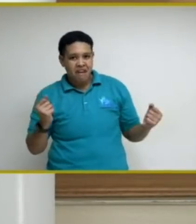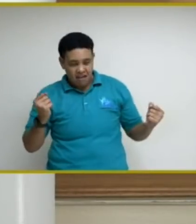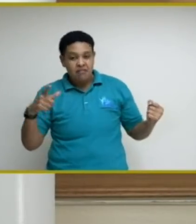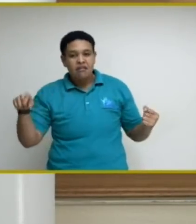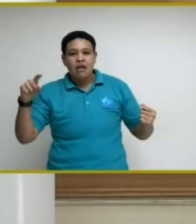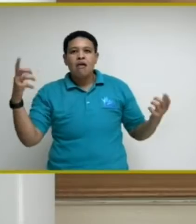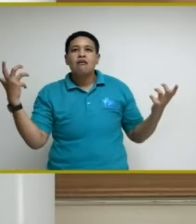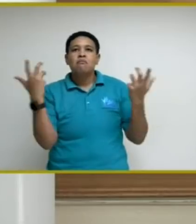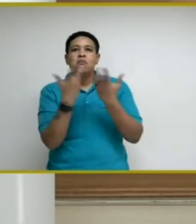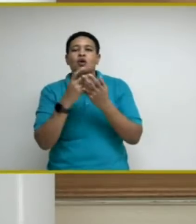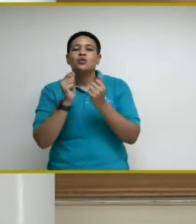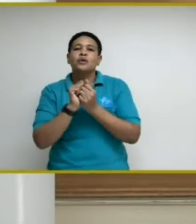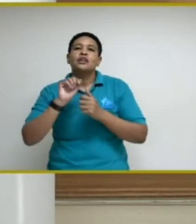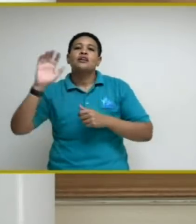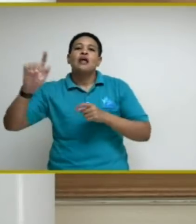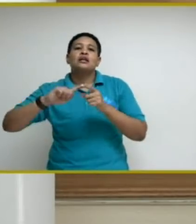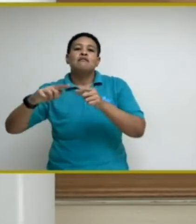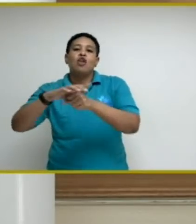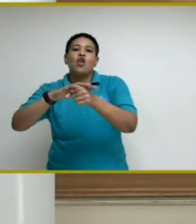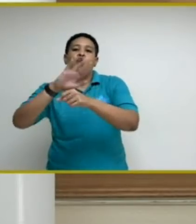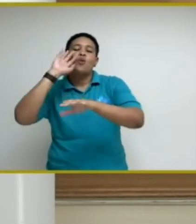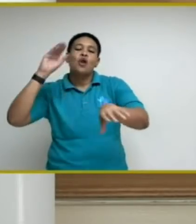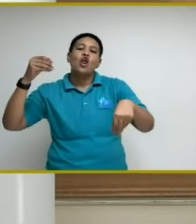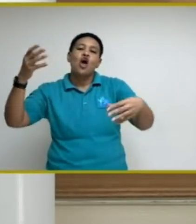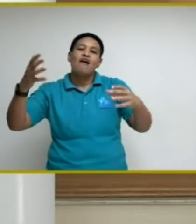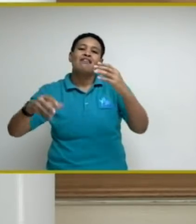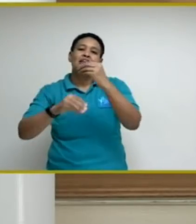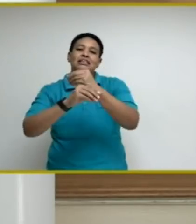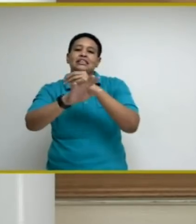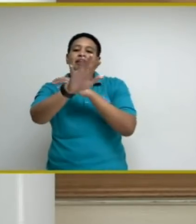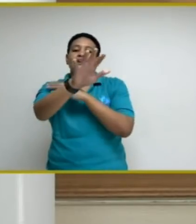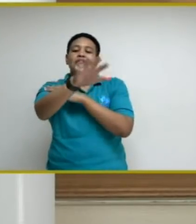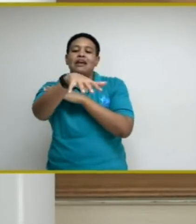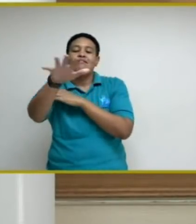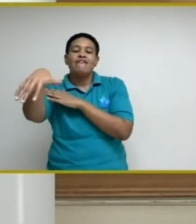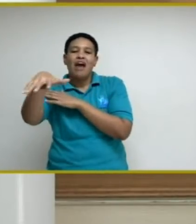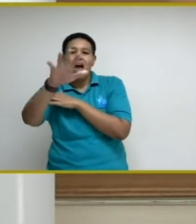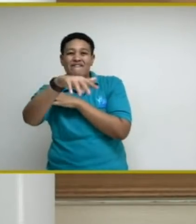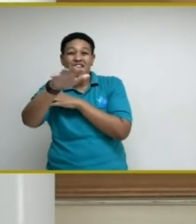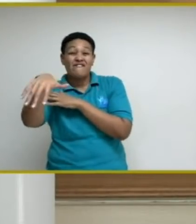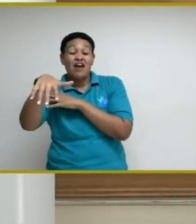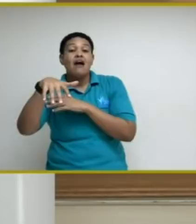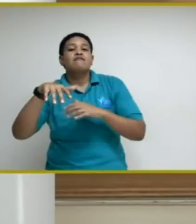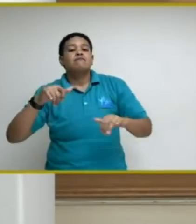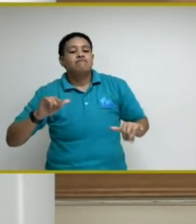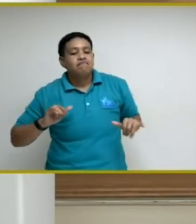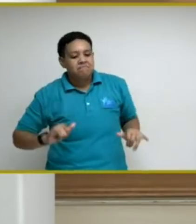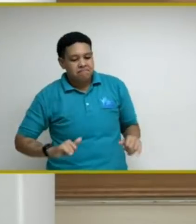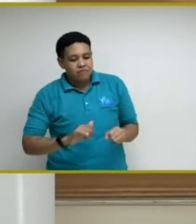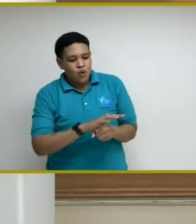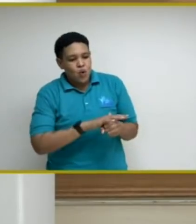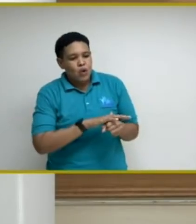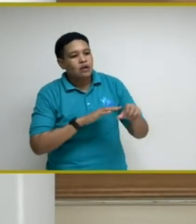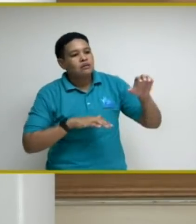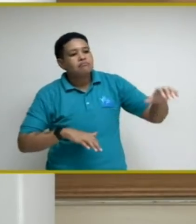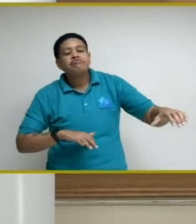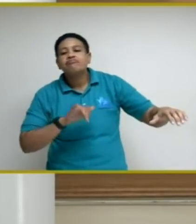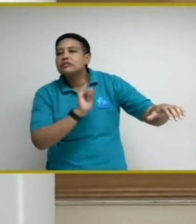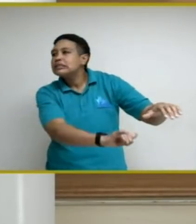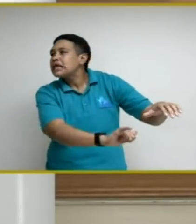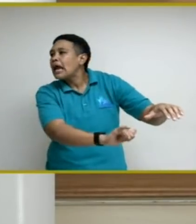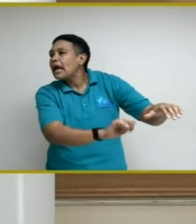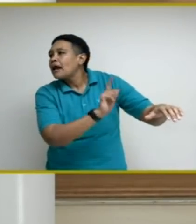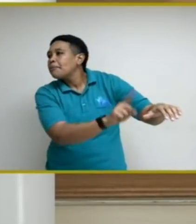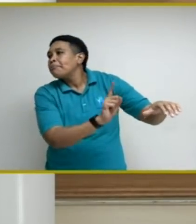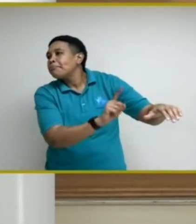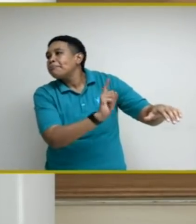combined with their outlets, will offer an additional 55 fixed vaccination sites. So in addition to the